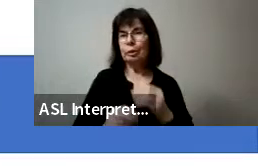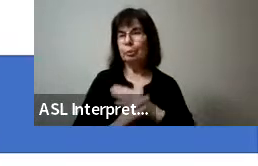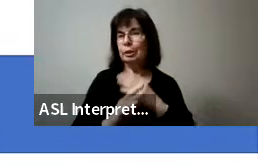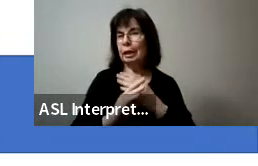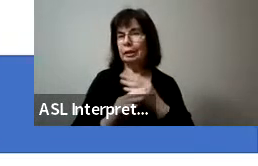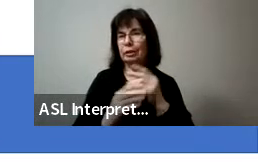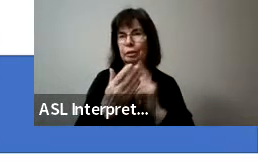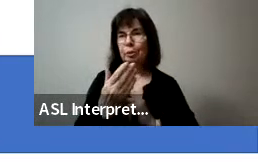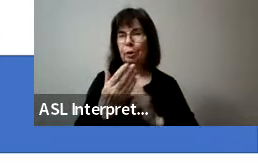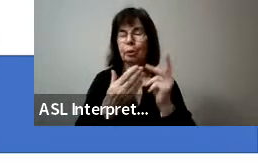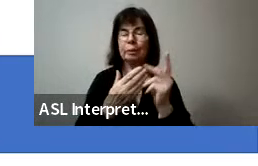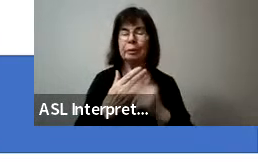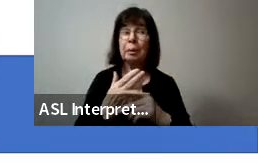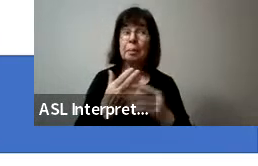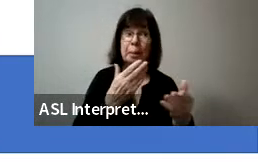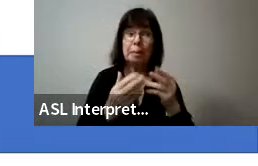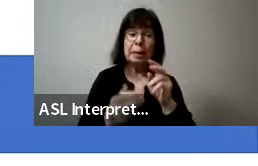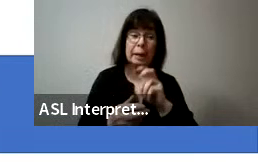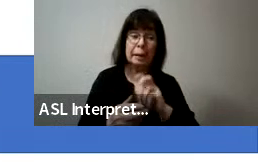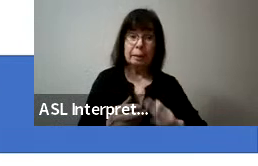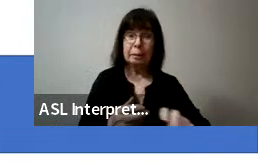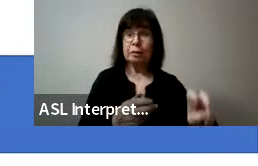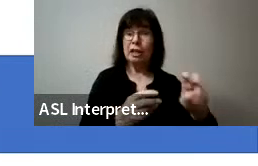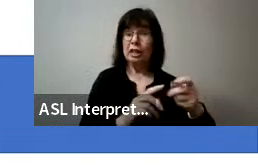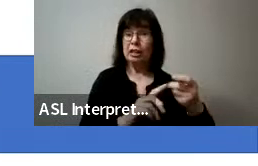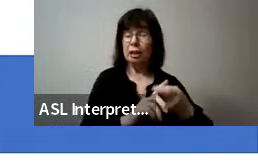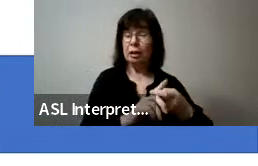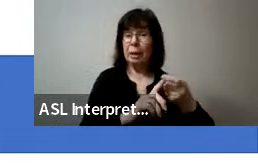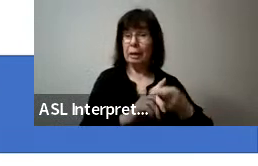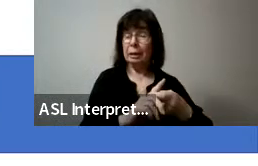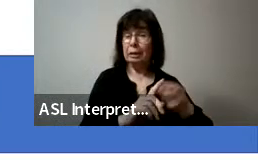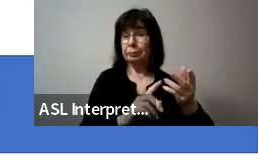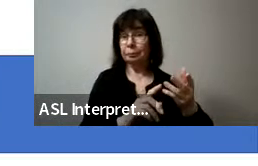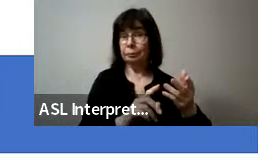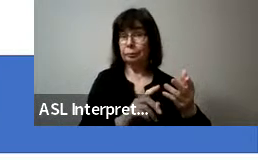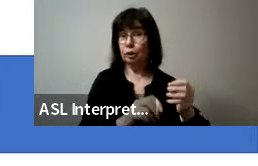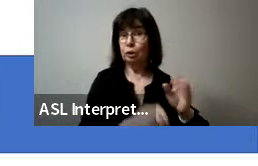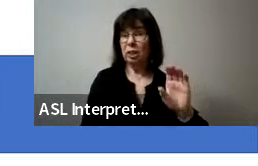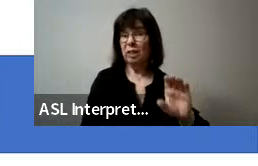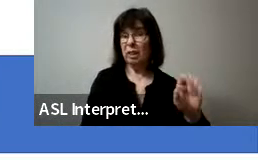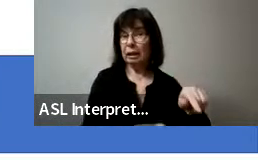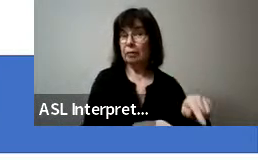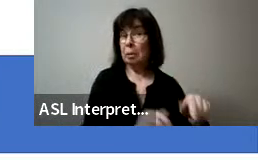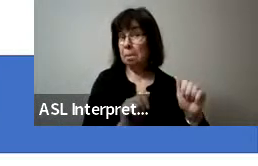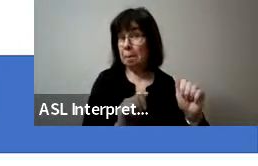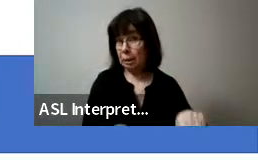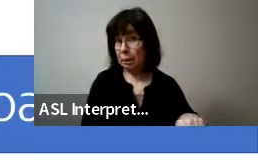eligible to be automatically transitioned to that to Covered California.